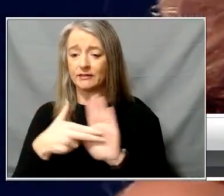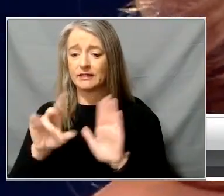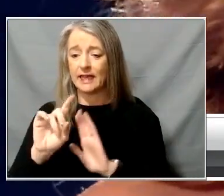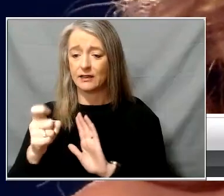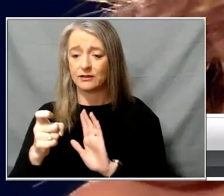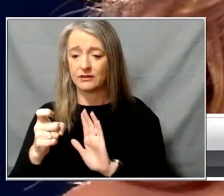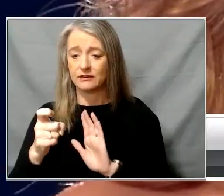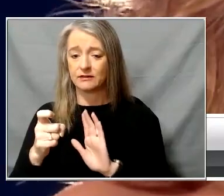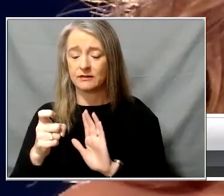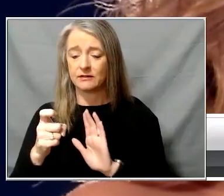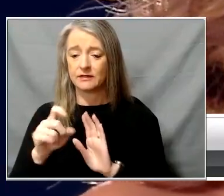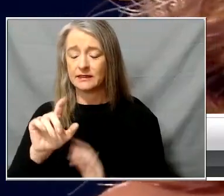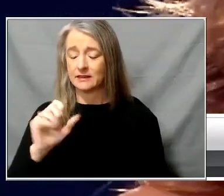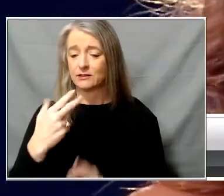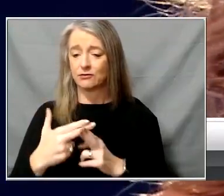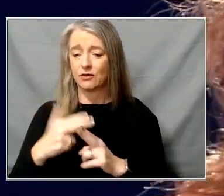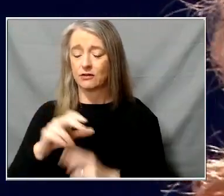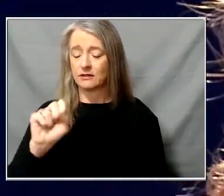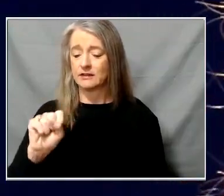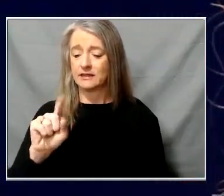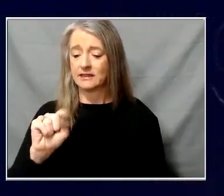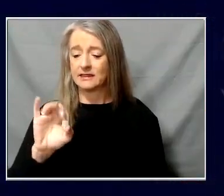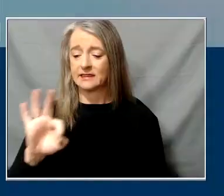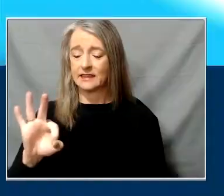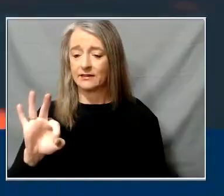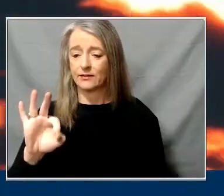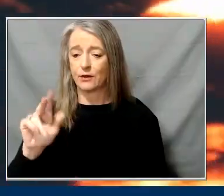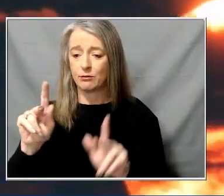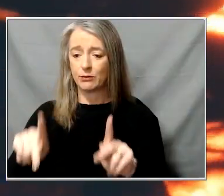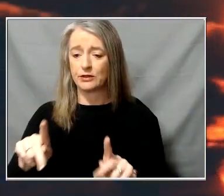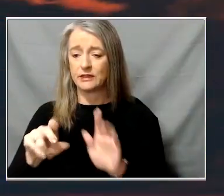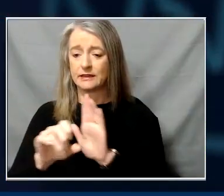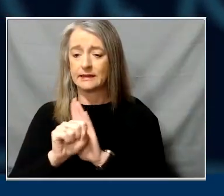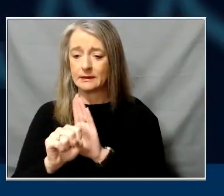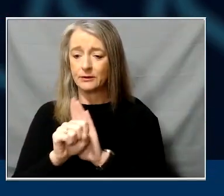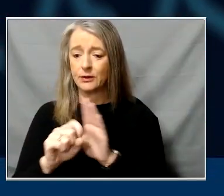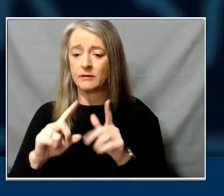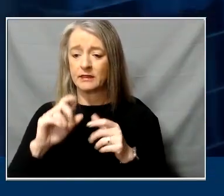person syndrome is and the long-term impact.